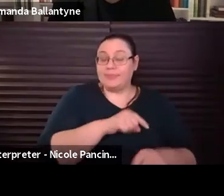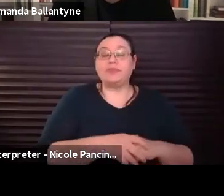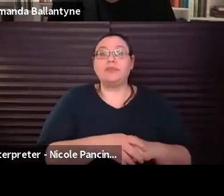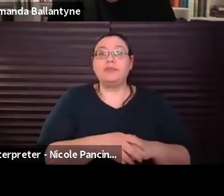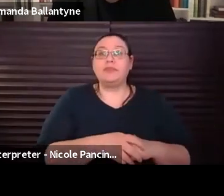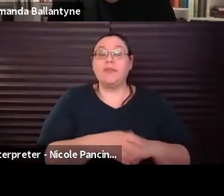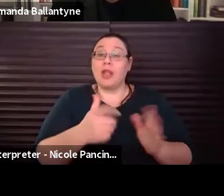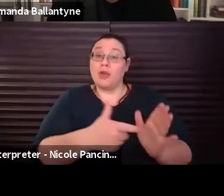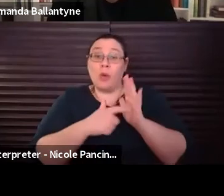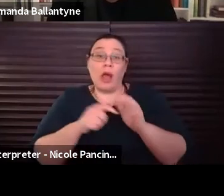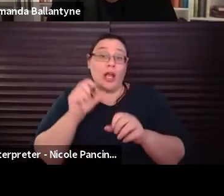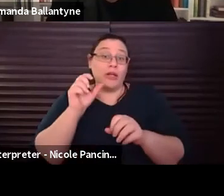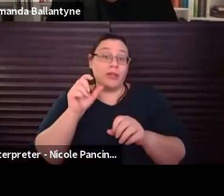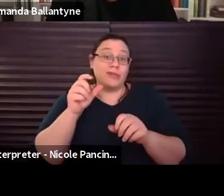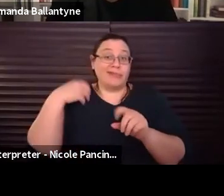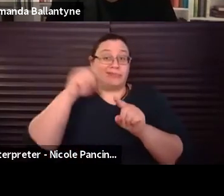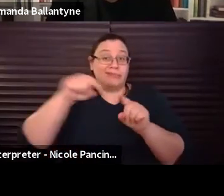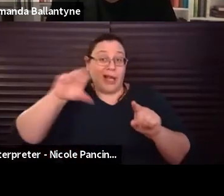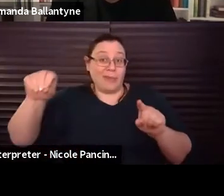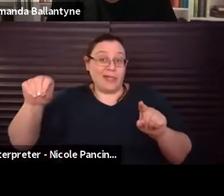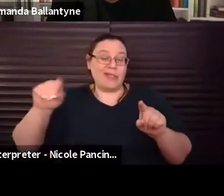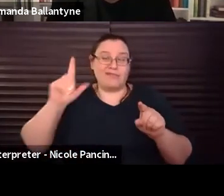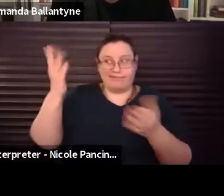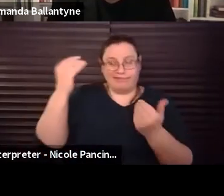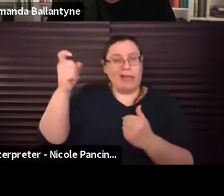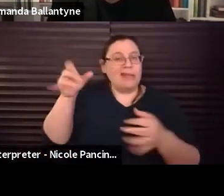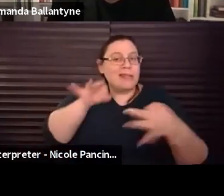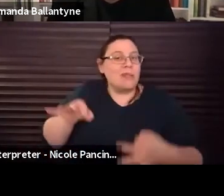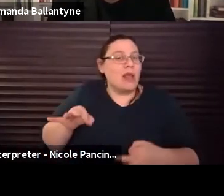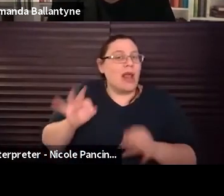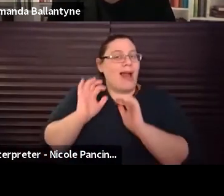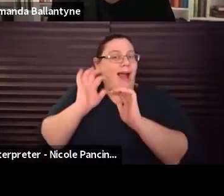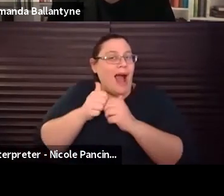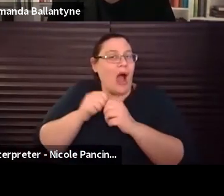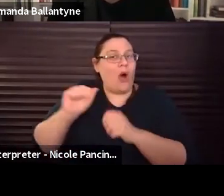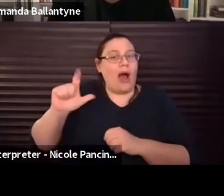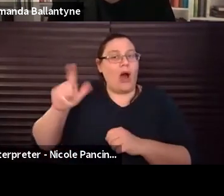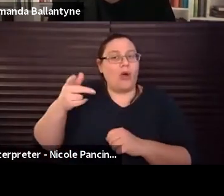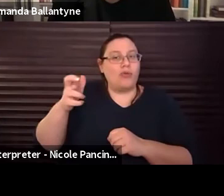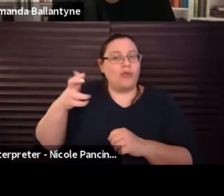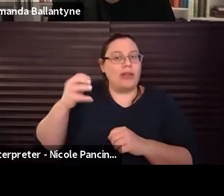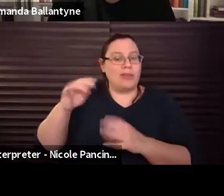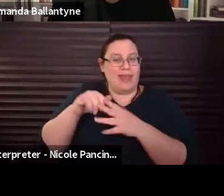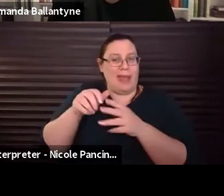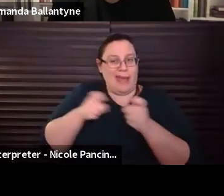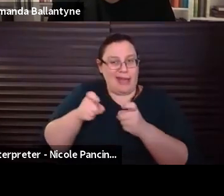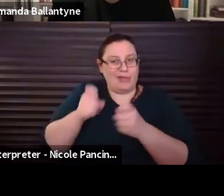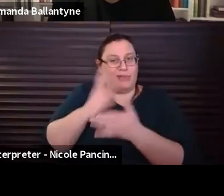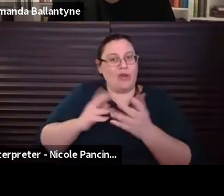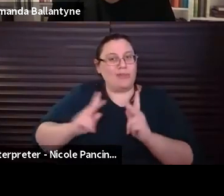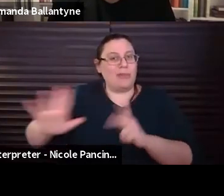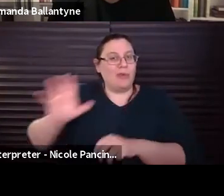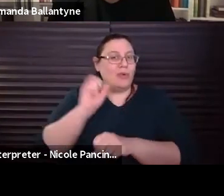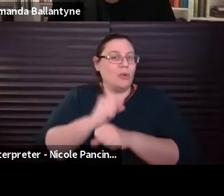requires employers to provide an explanation for the ways in which algorithms that are managing pieces of people's